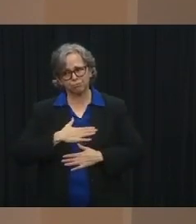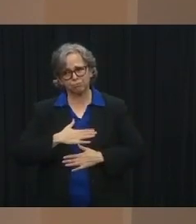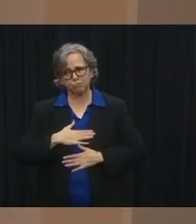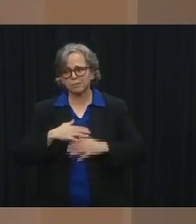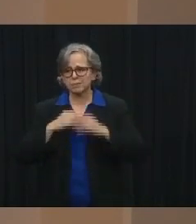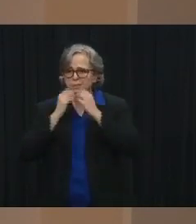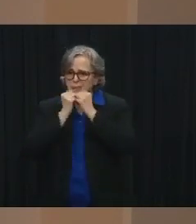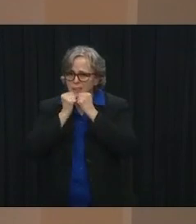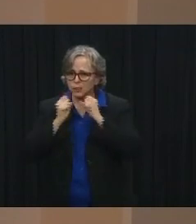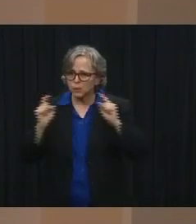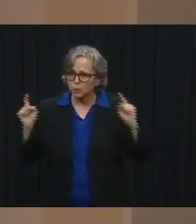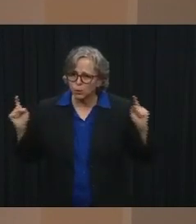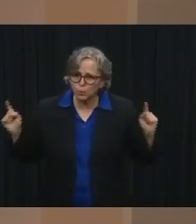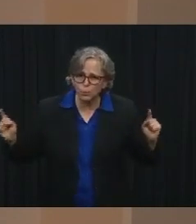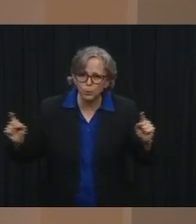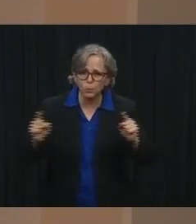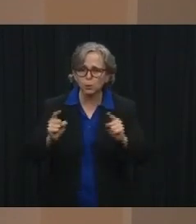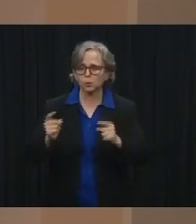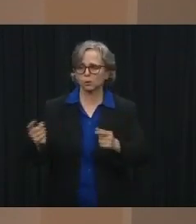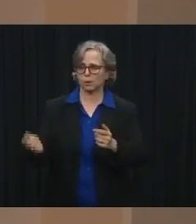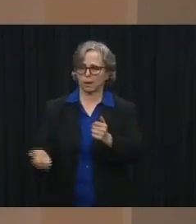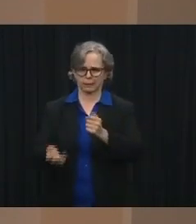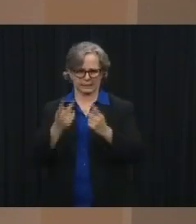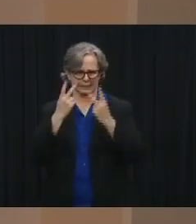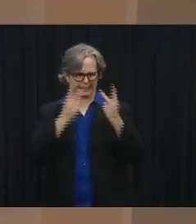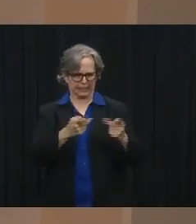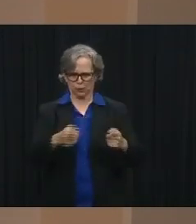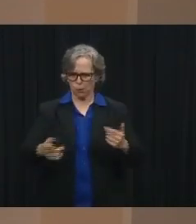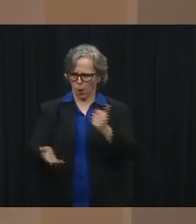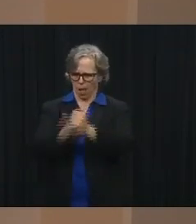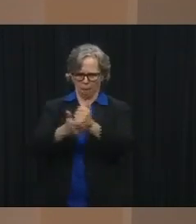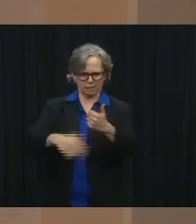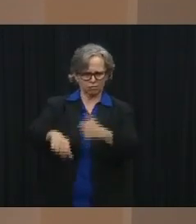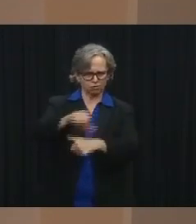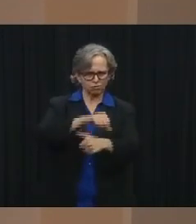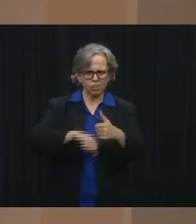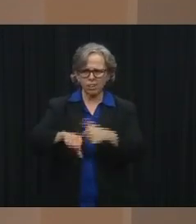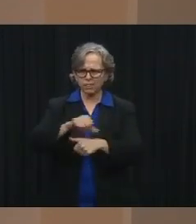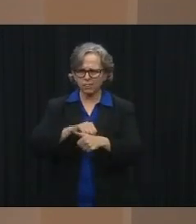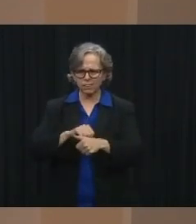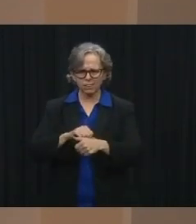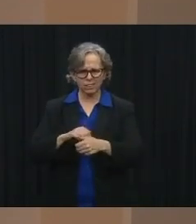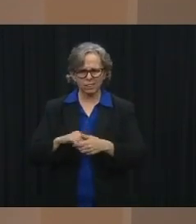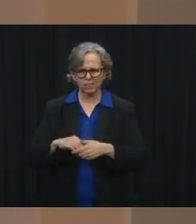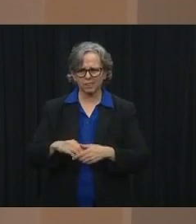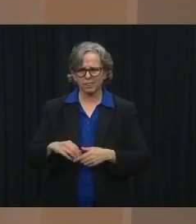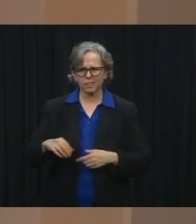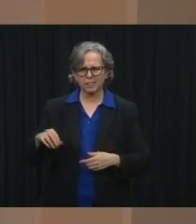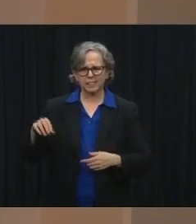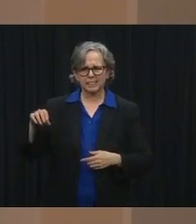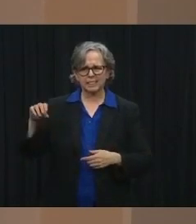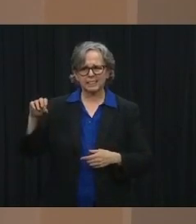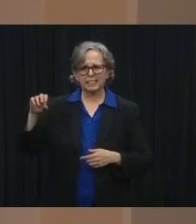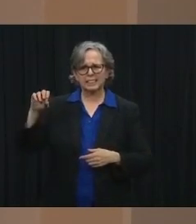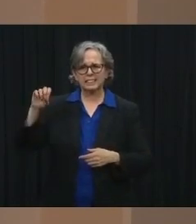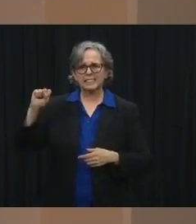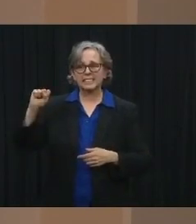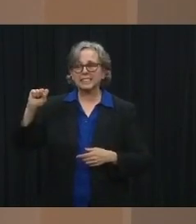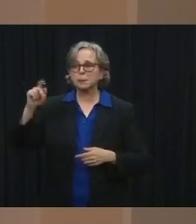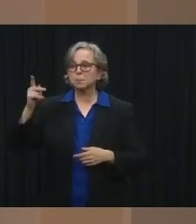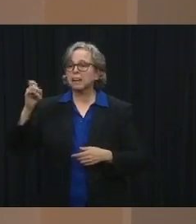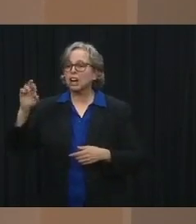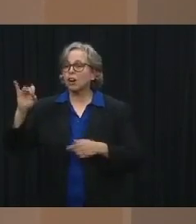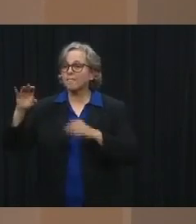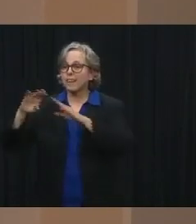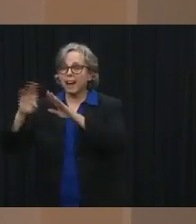The Speaker, the Senate President, the minority leaders, and the members, we really appreciate the cooperative spirit that you're displaying